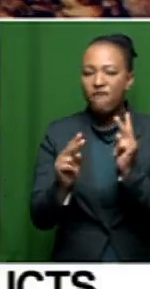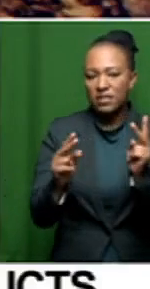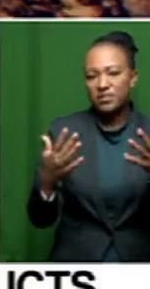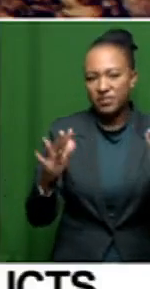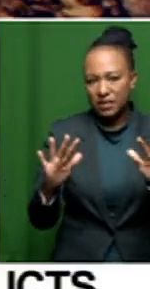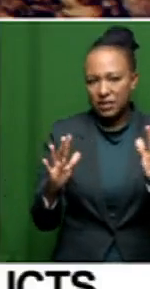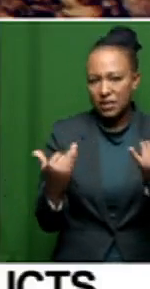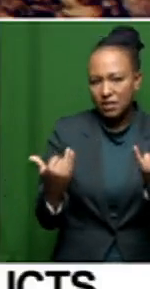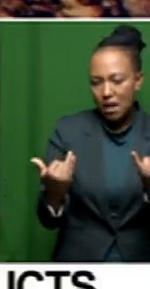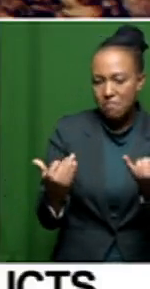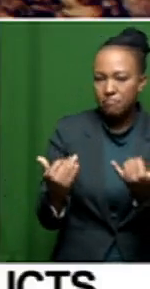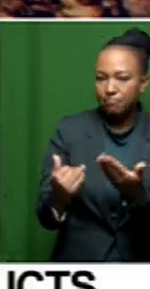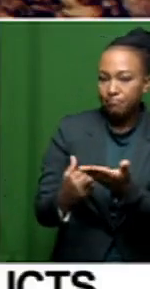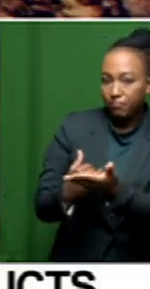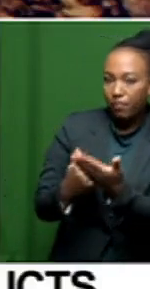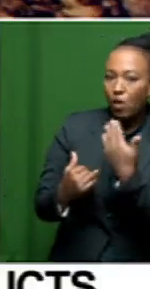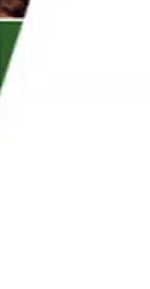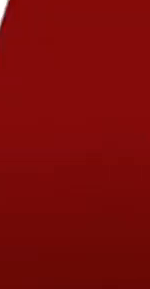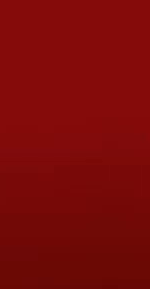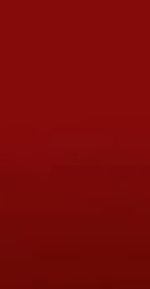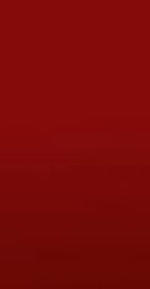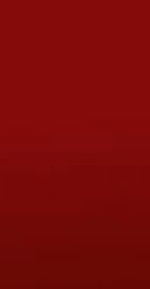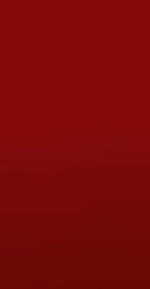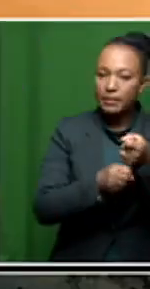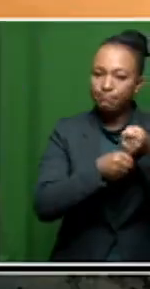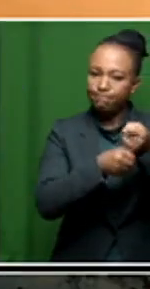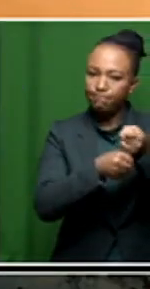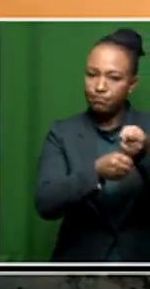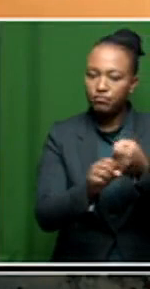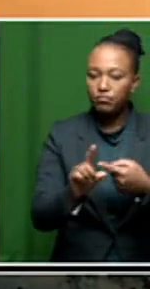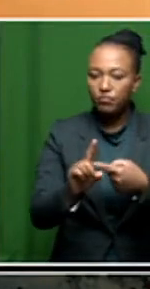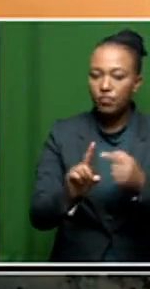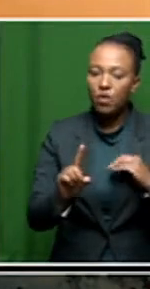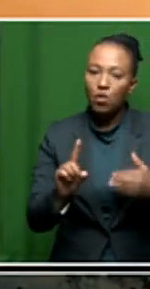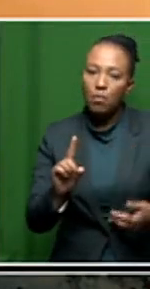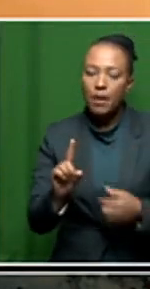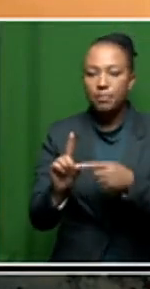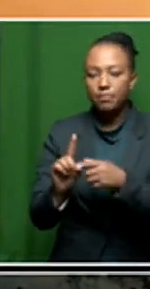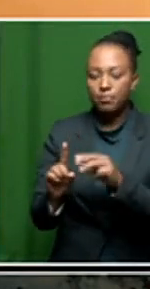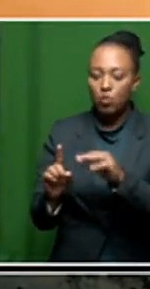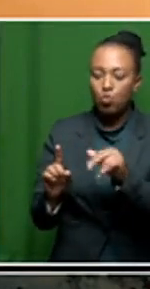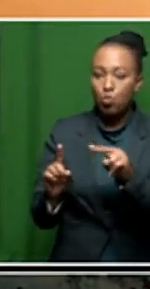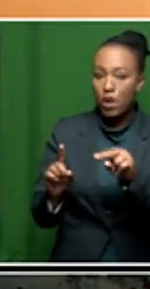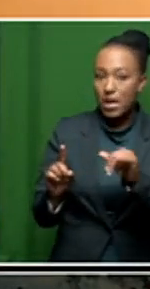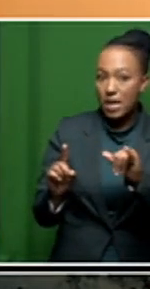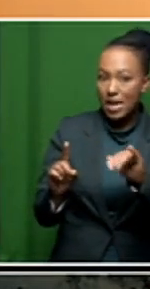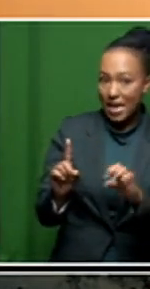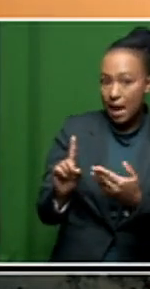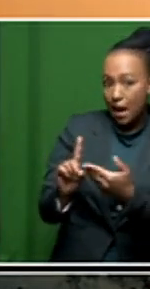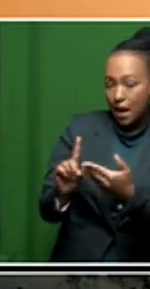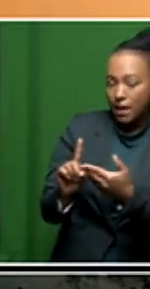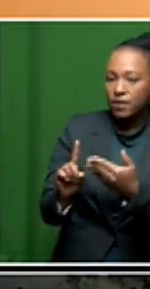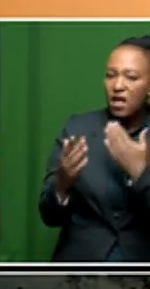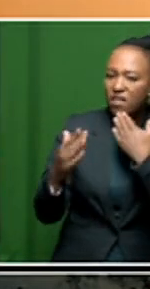And we are now joined by the NCOP delegation leader, Ms. Winnie Ngwenya, to talk about these oversight visits.